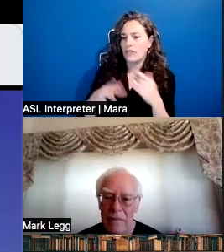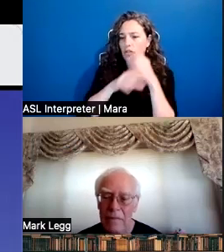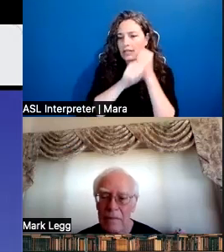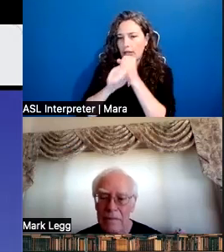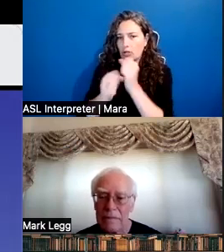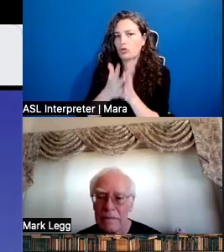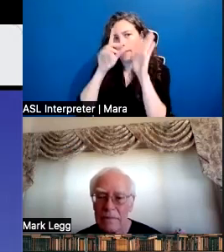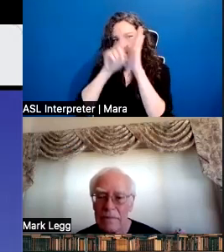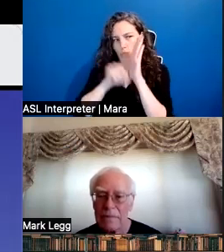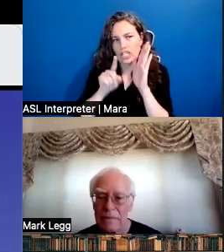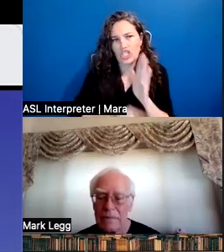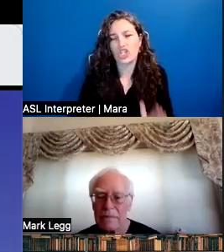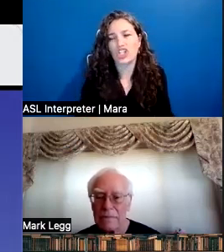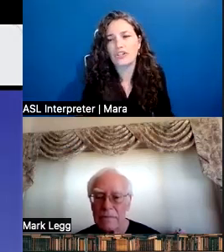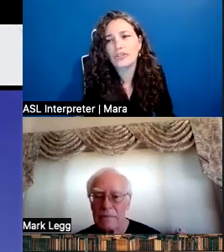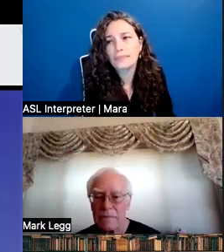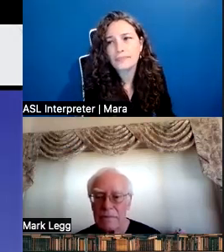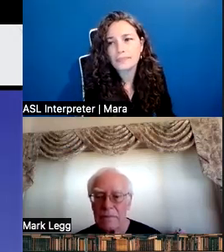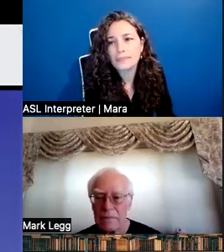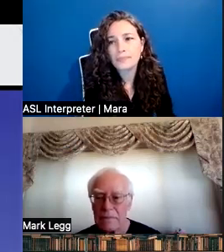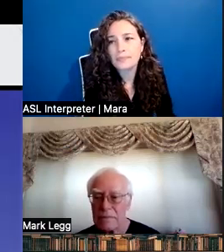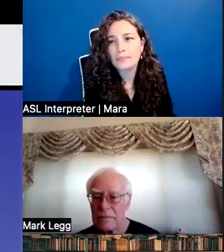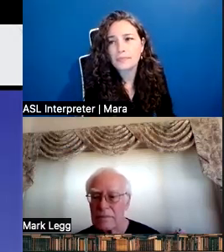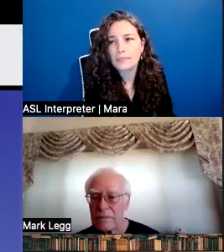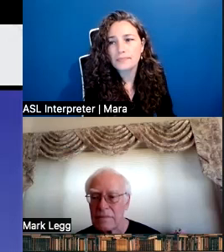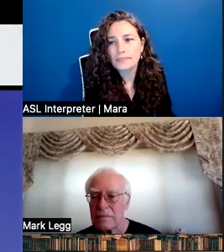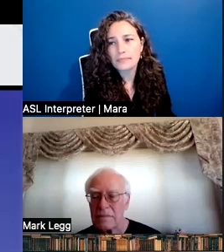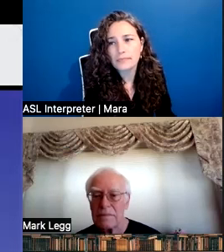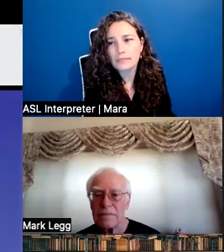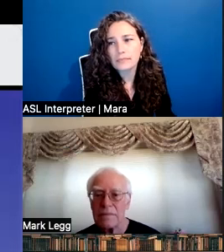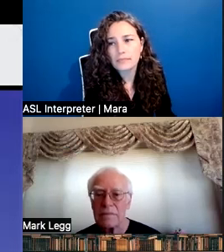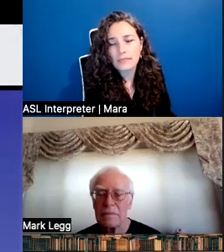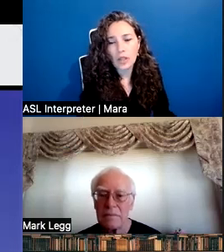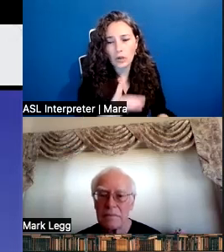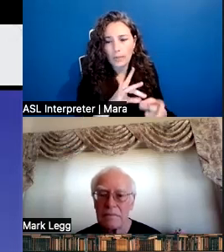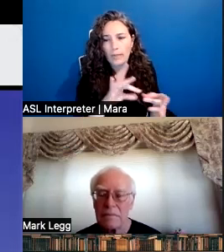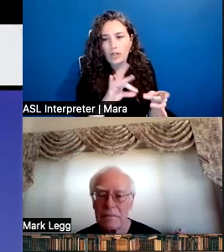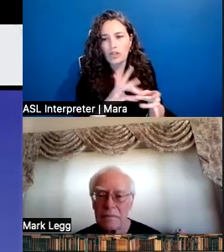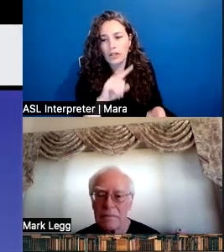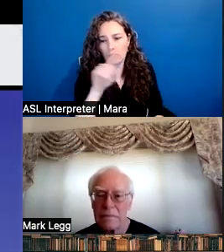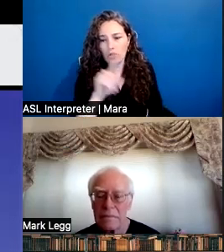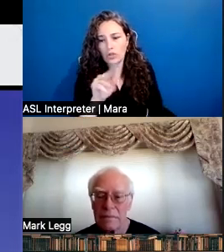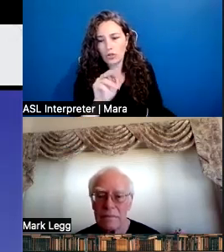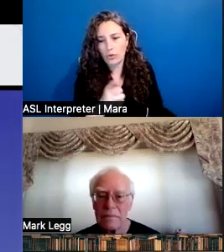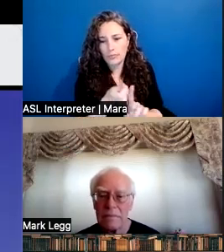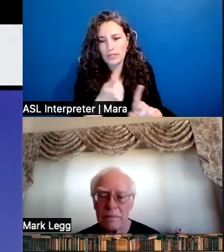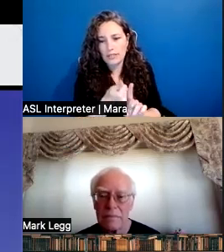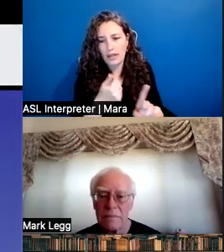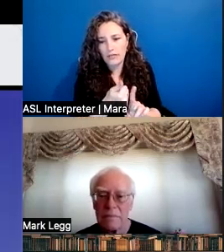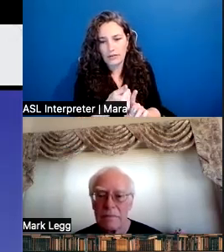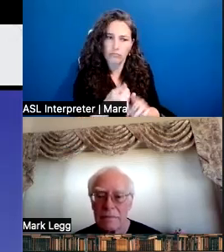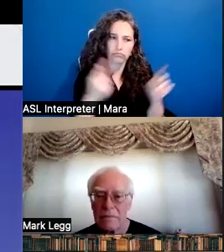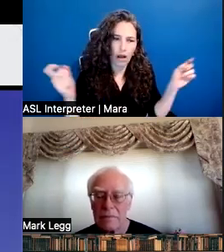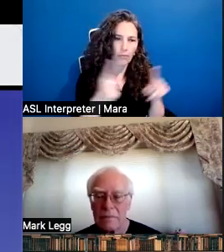been done in a very, you mentioned that the zones themselves are complex, but obviously researching things that